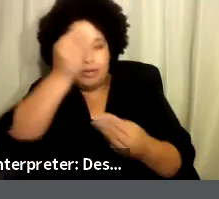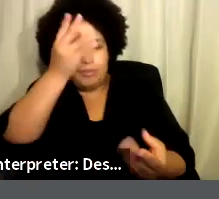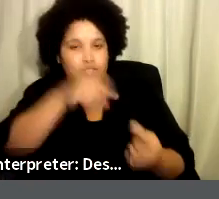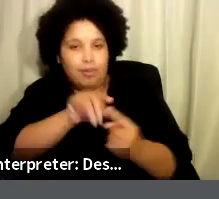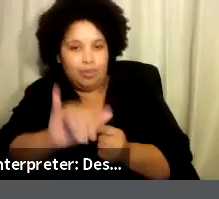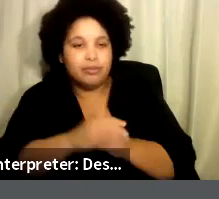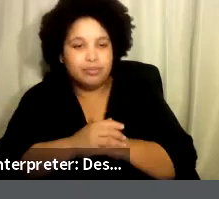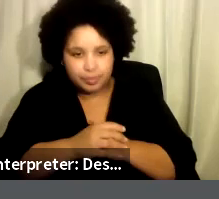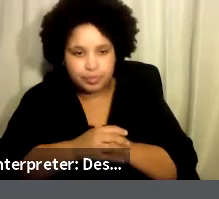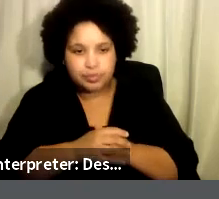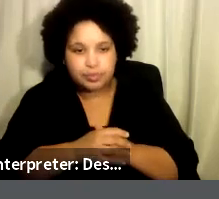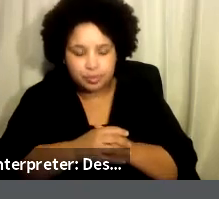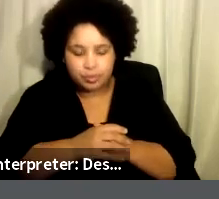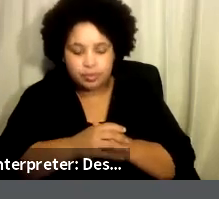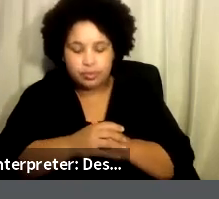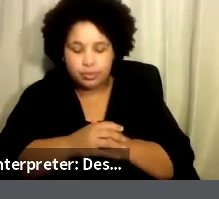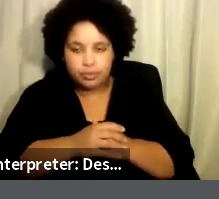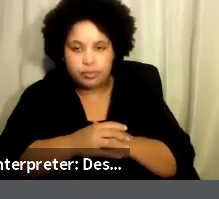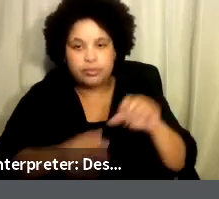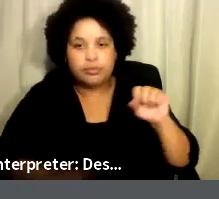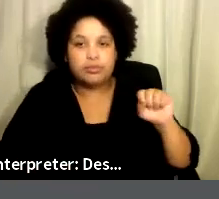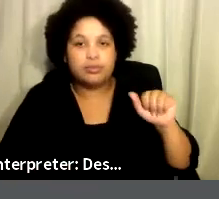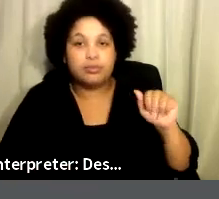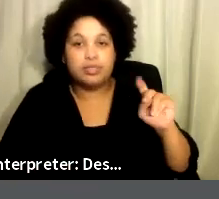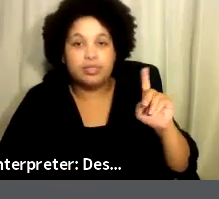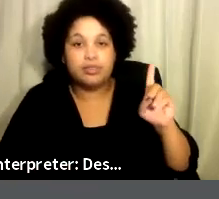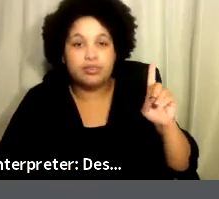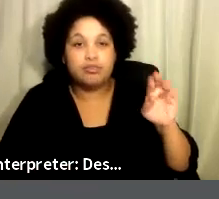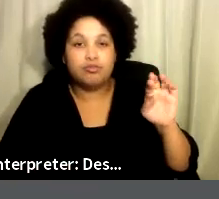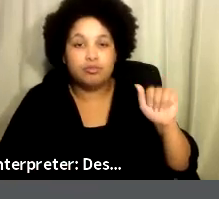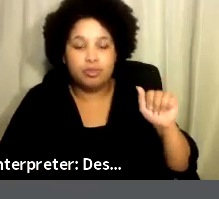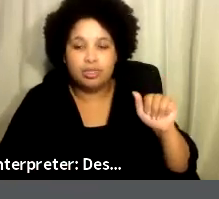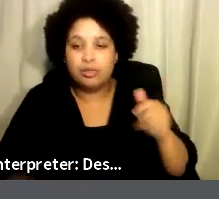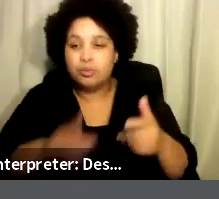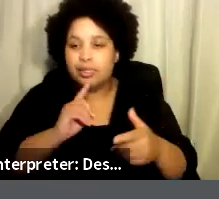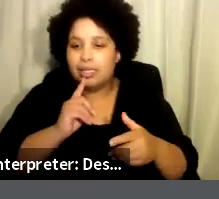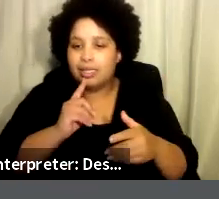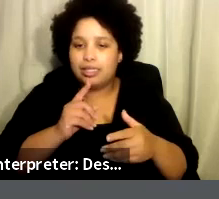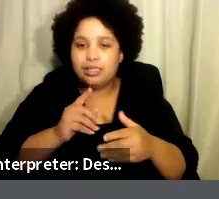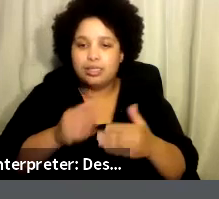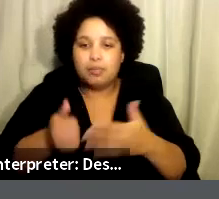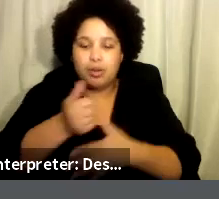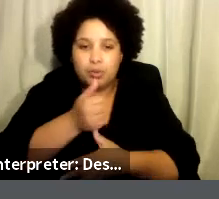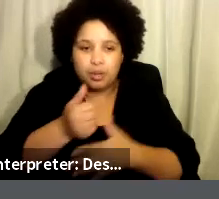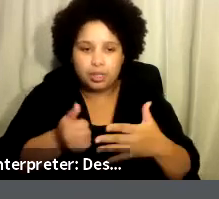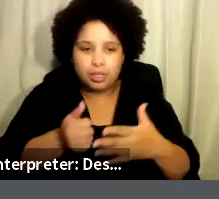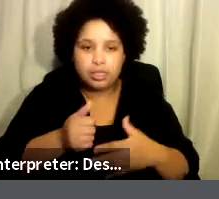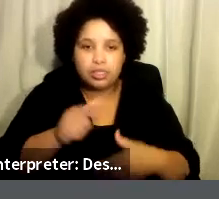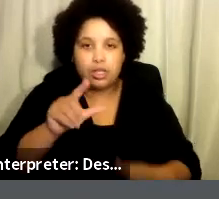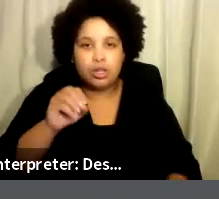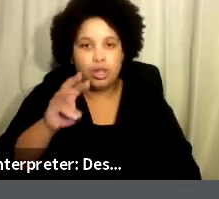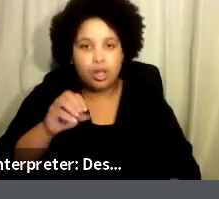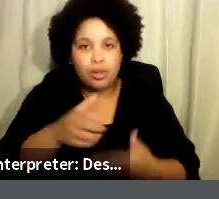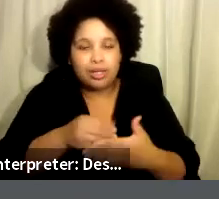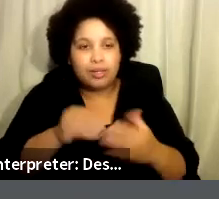Now, keep in mind that it is based on priorities. So low income families do get priorities, but